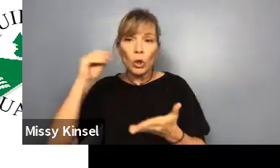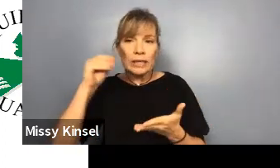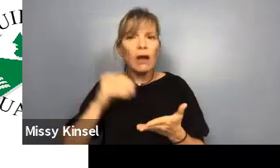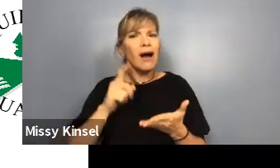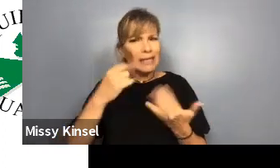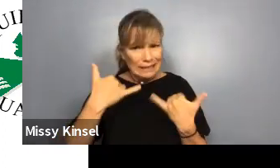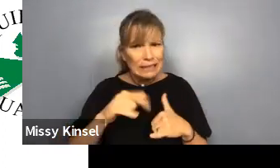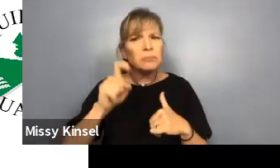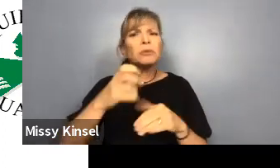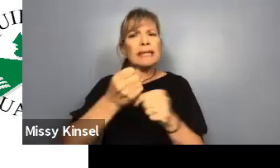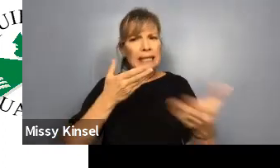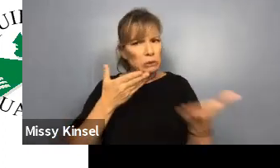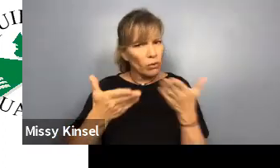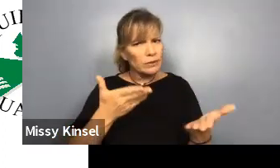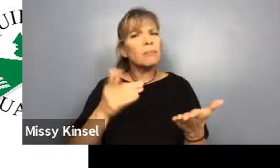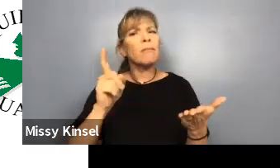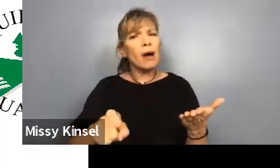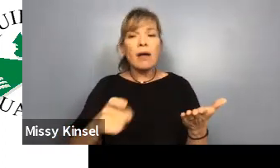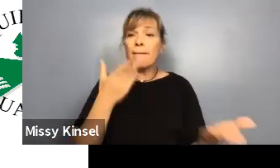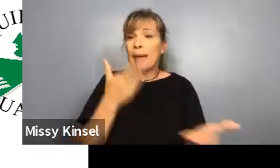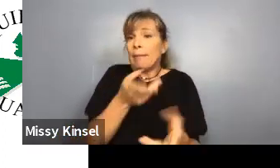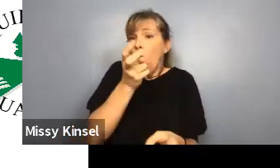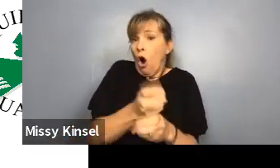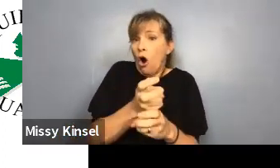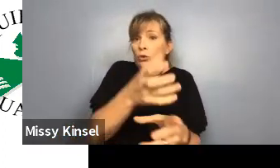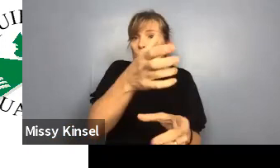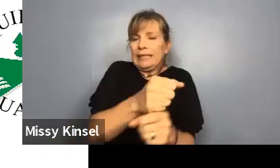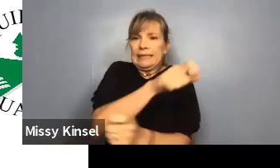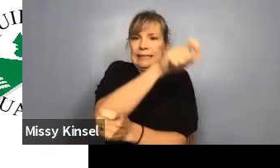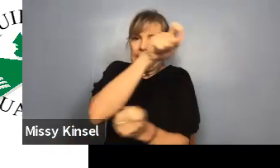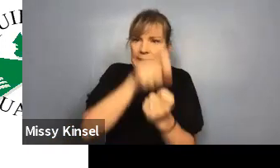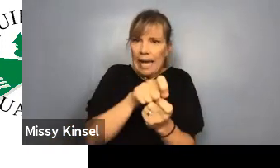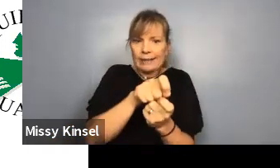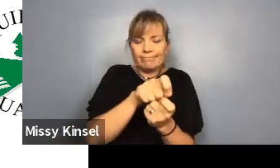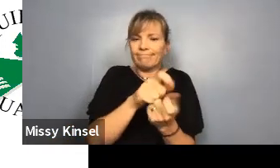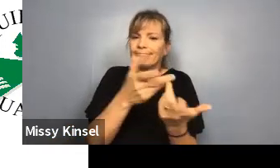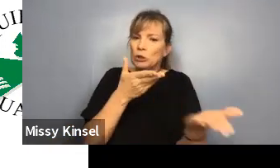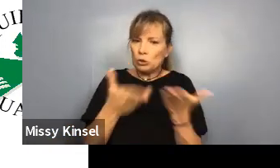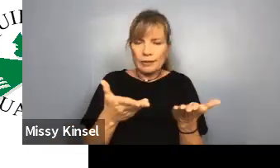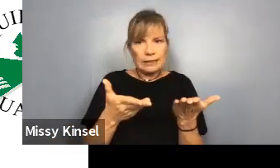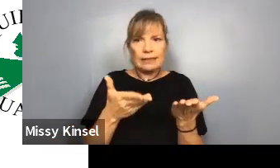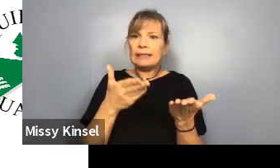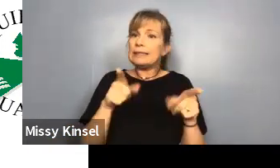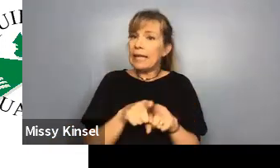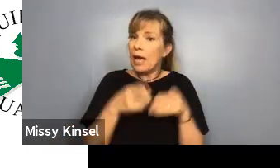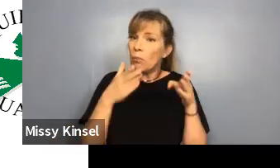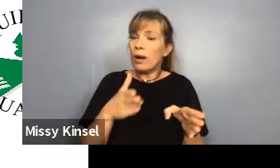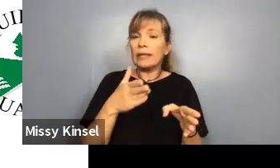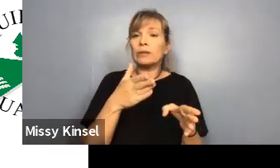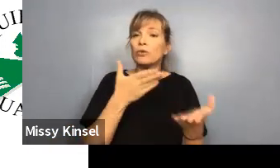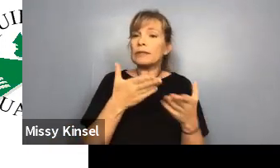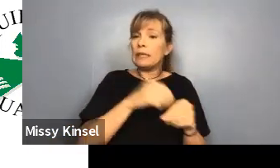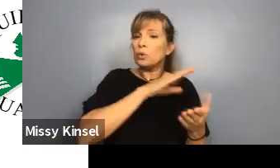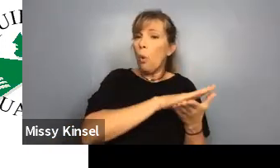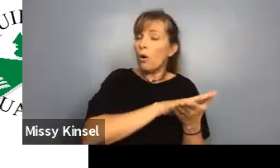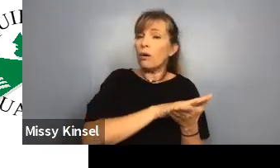receiving services, and that might make it more difficult to receive the services in the exact same way they were before, but the